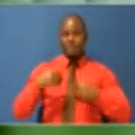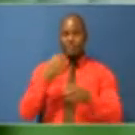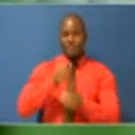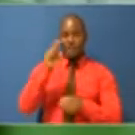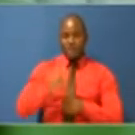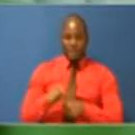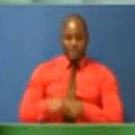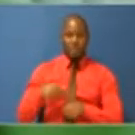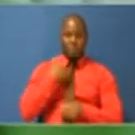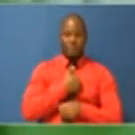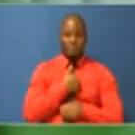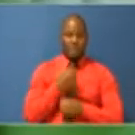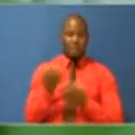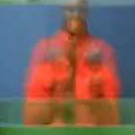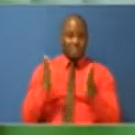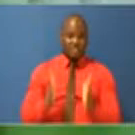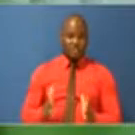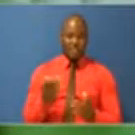s